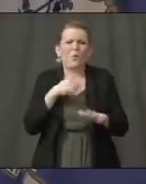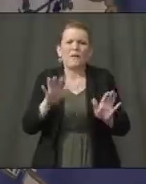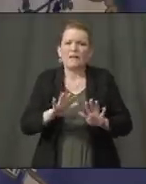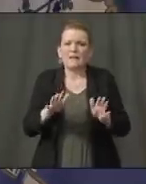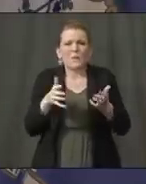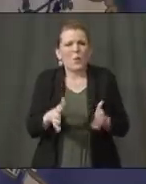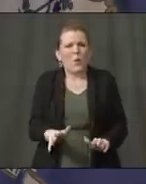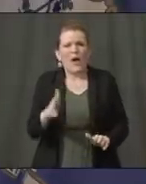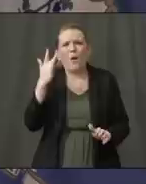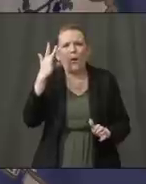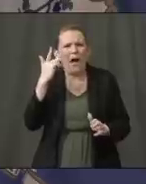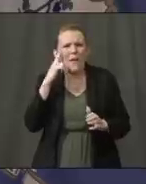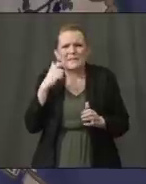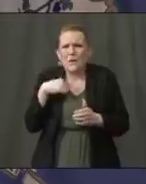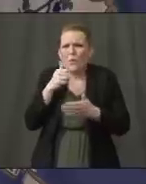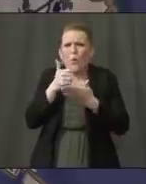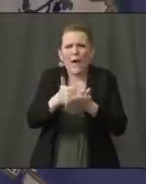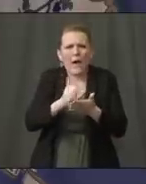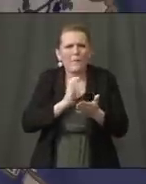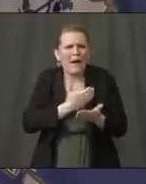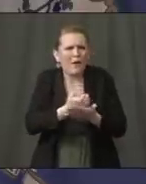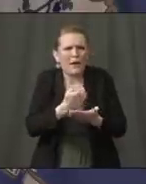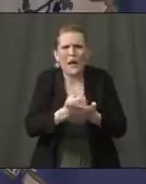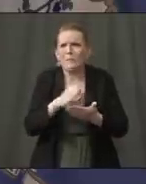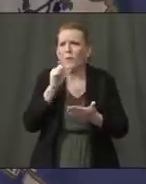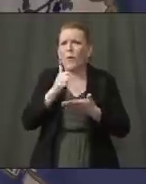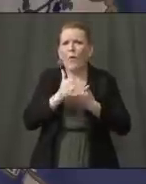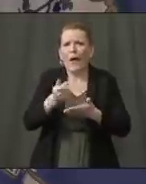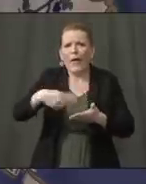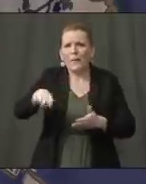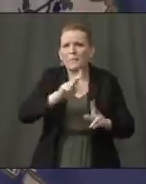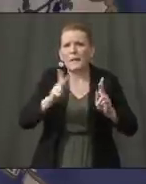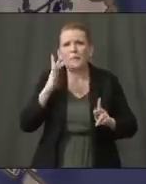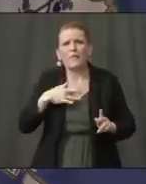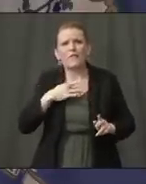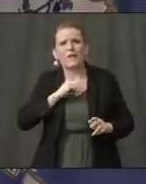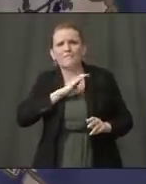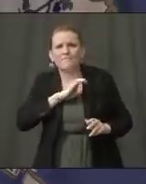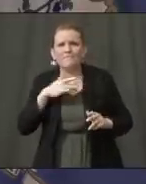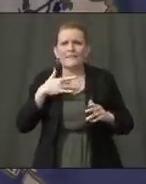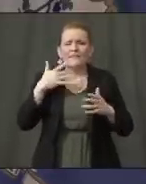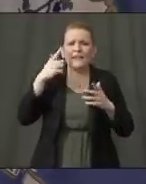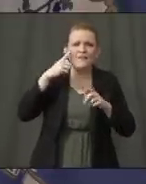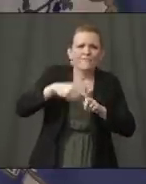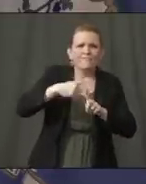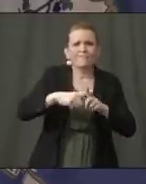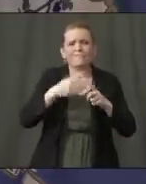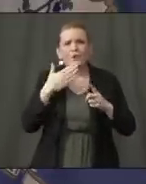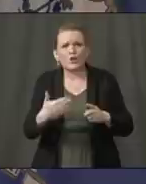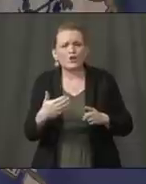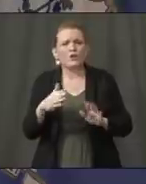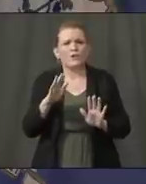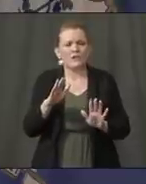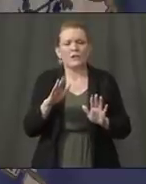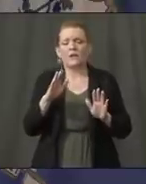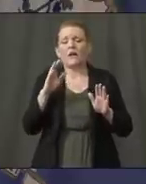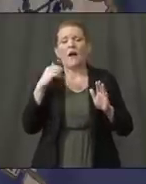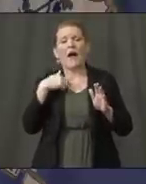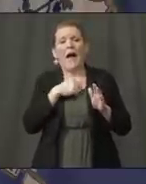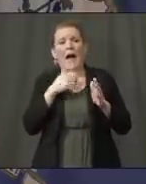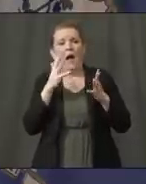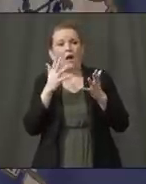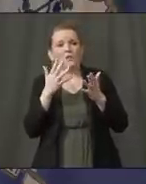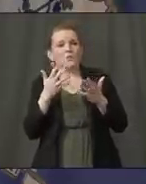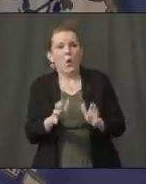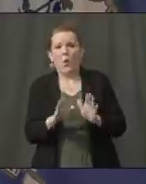good for getting this economy going again. You know, I think we went down and we're going to steadily go back up. But what I don't want to do is